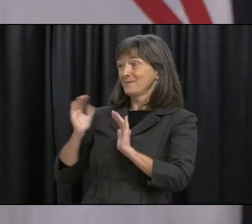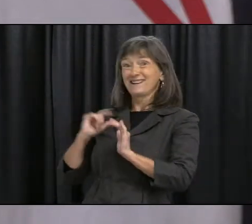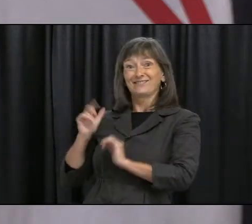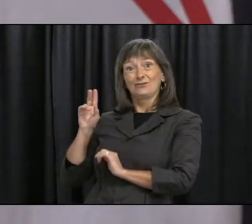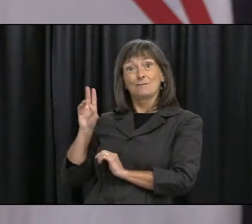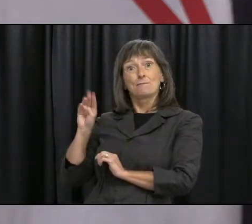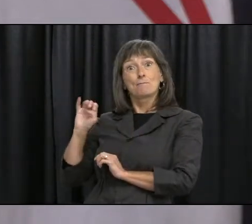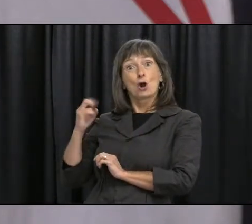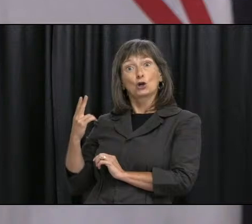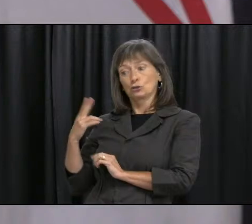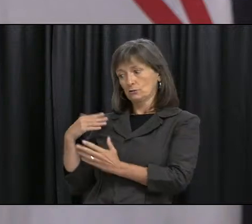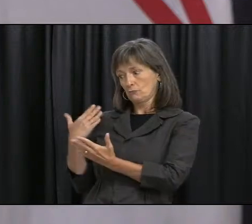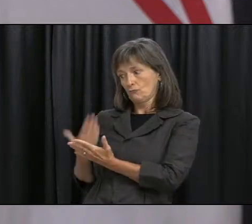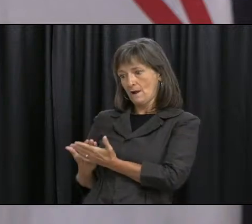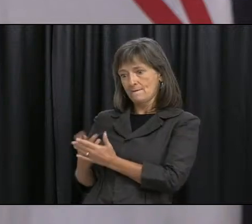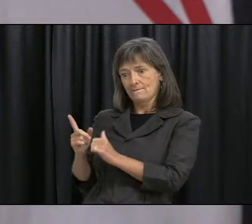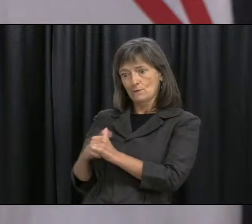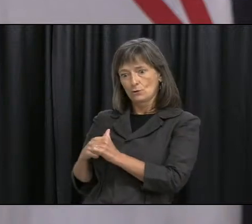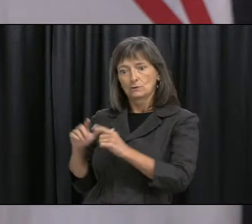landed in our province.